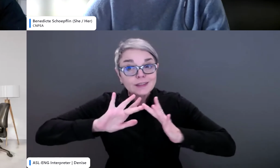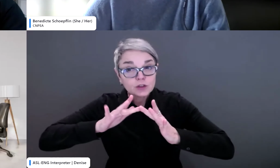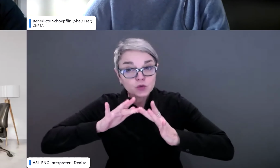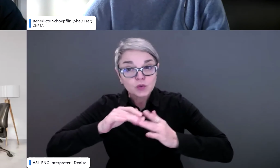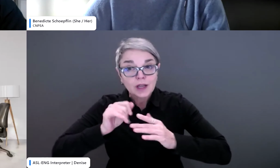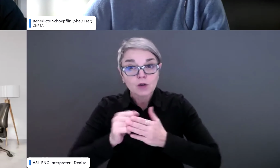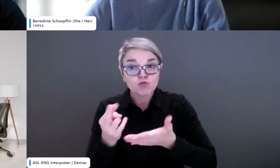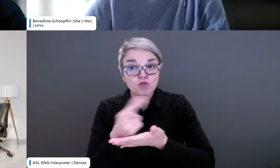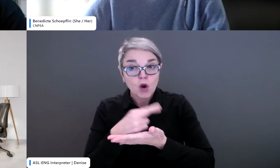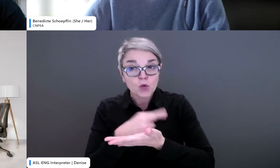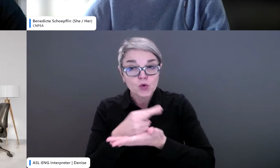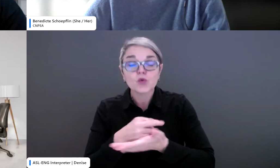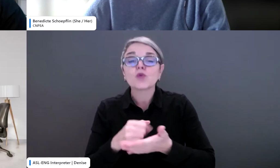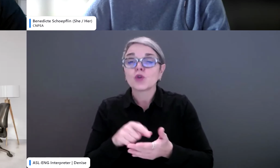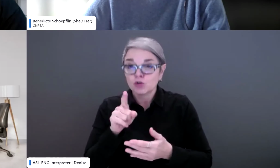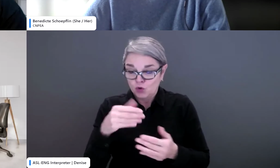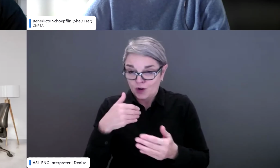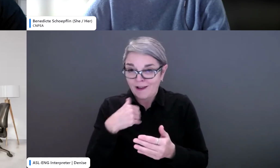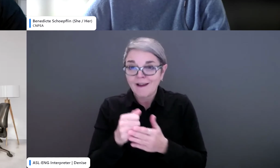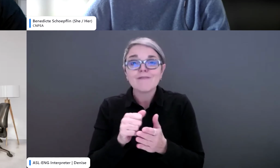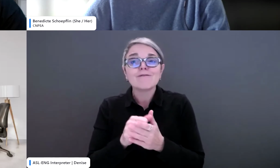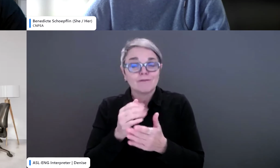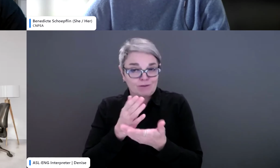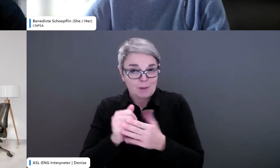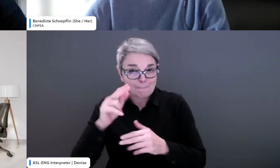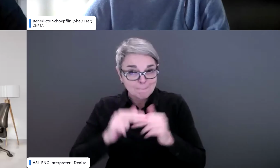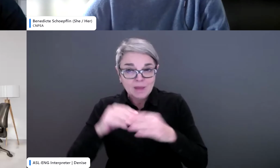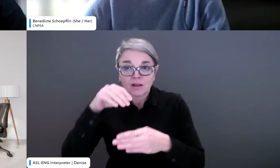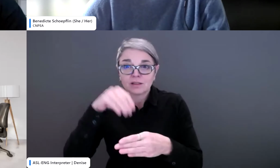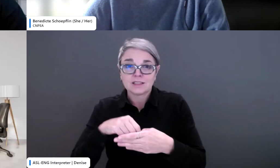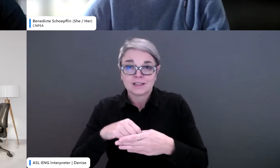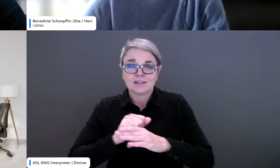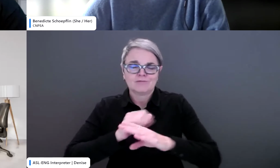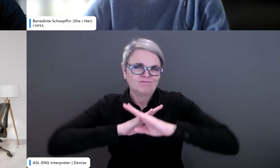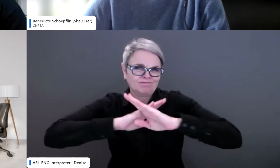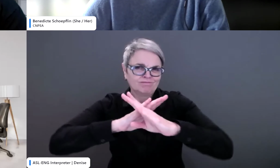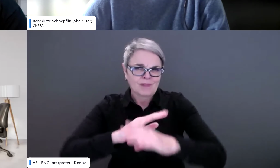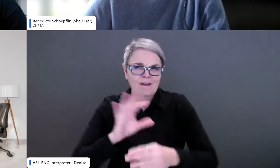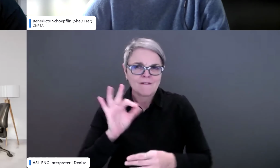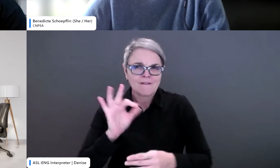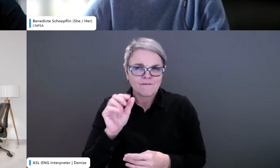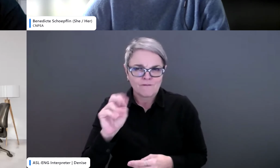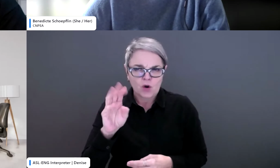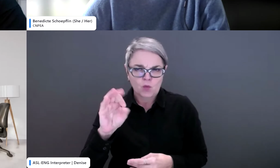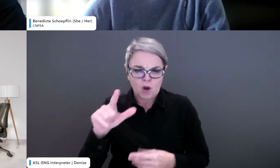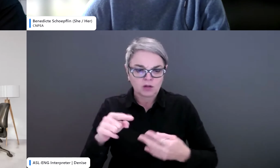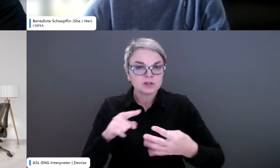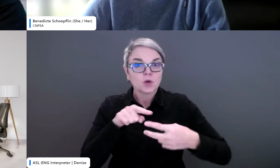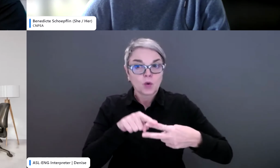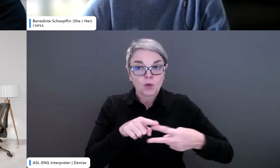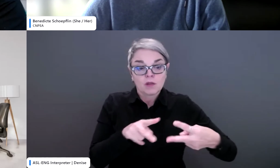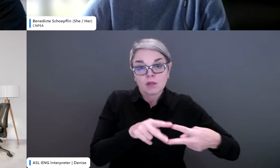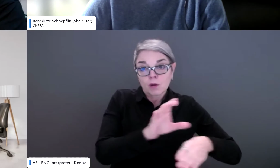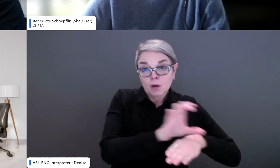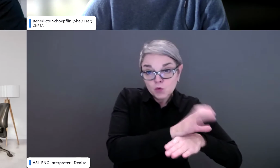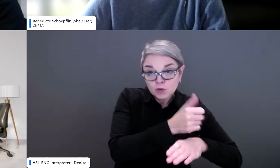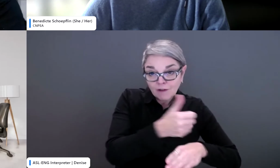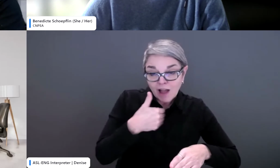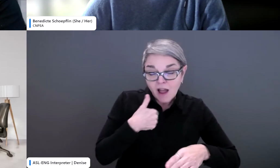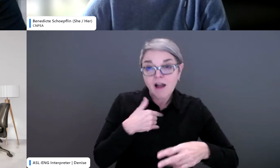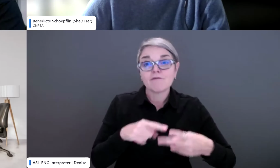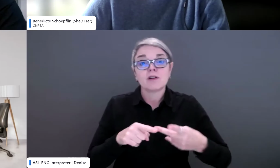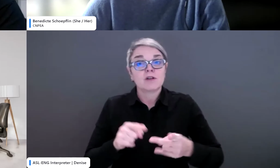that's already 4 layers right away, right? And there's any number of ways to